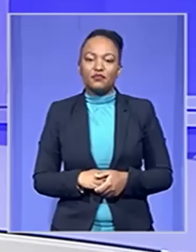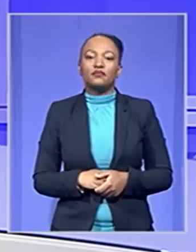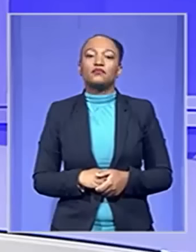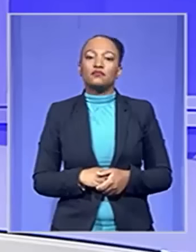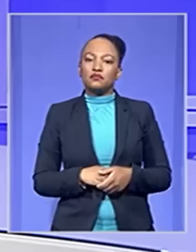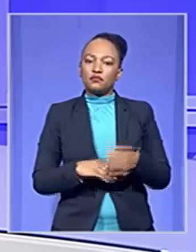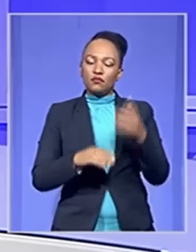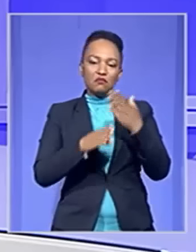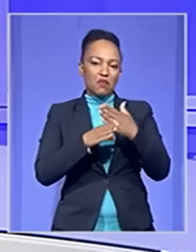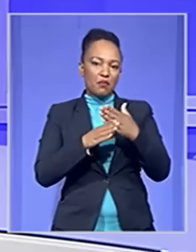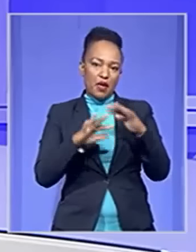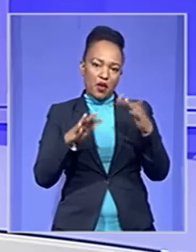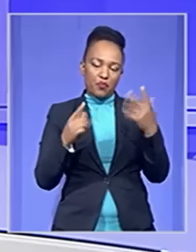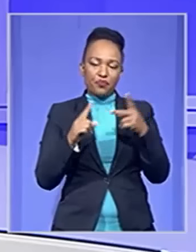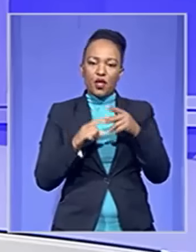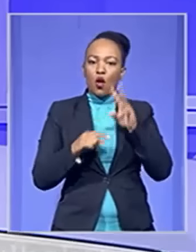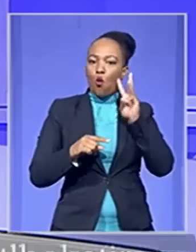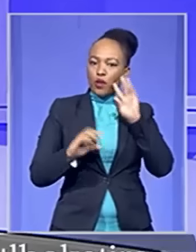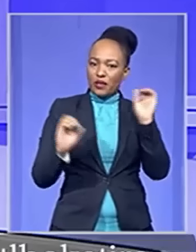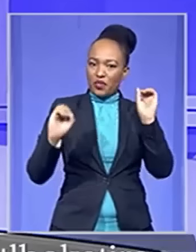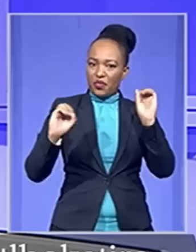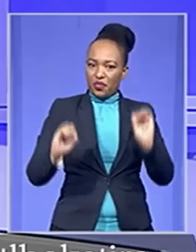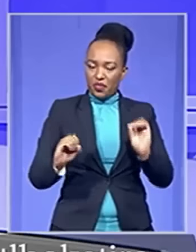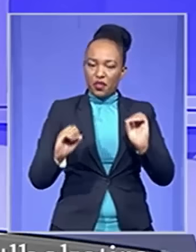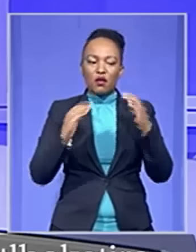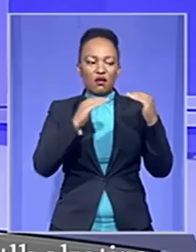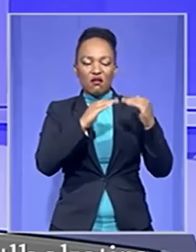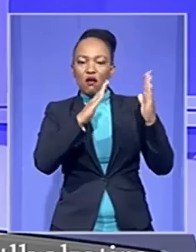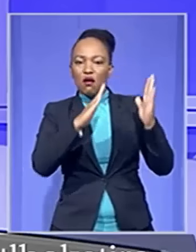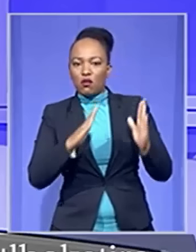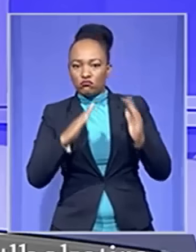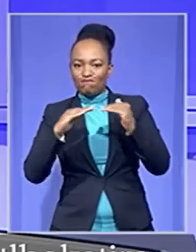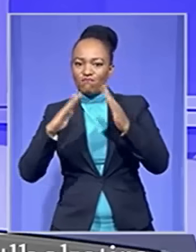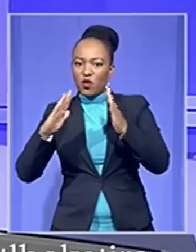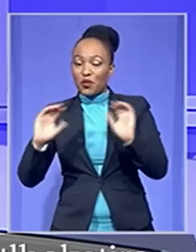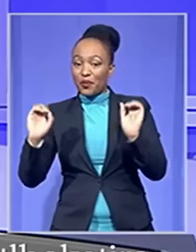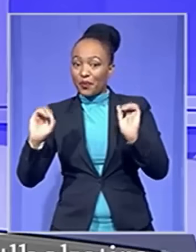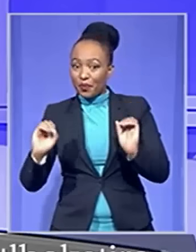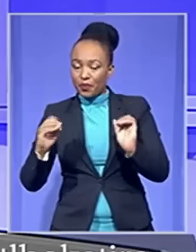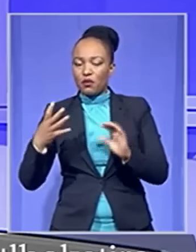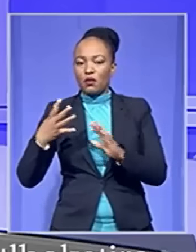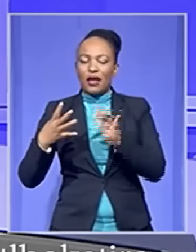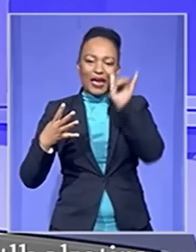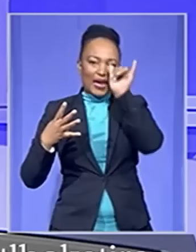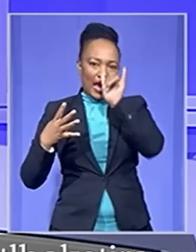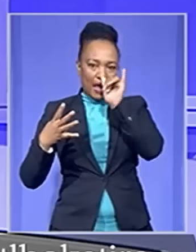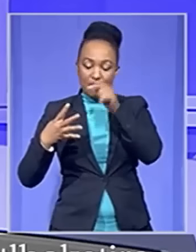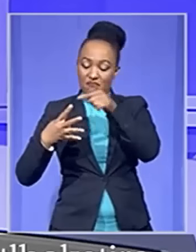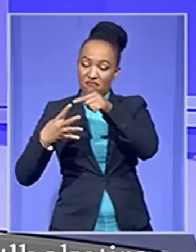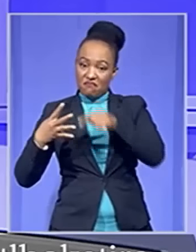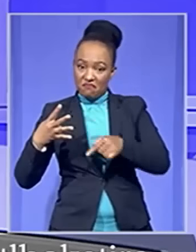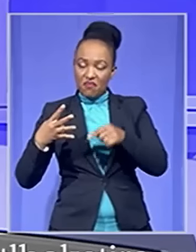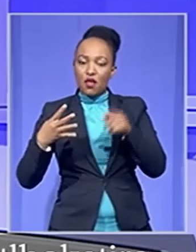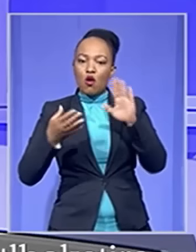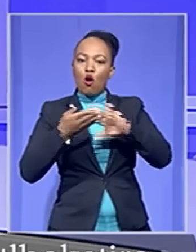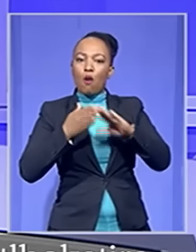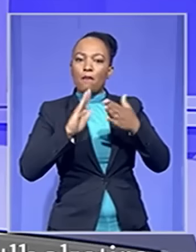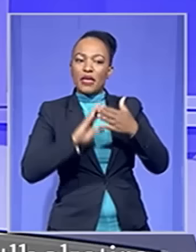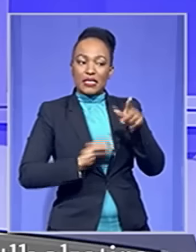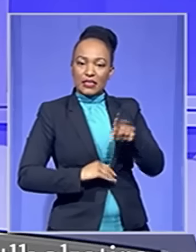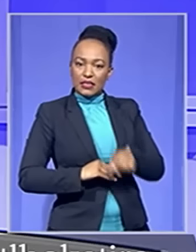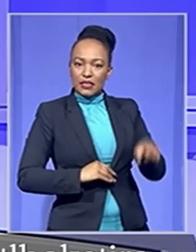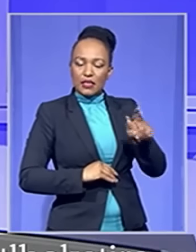Botlhokatiro, dikgwetlho tsa metsi, tlhaelo ya matlo ga mmogo le bosenyi ke dingwe tsa dingongorego tseo baagi ba ne ba di tlhagisitseng